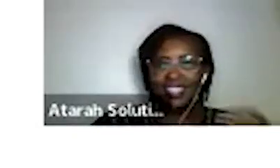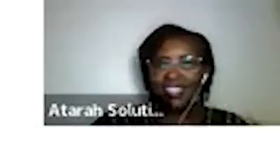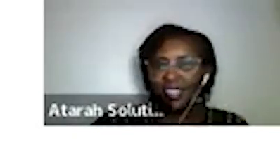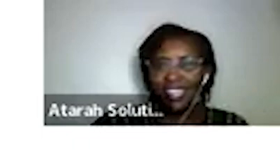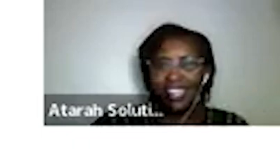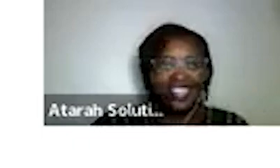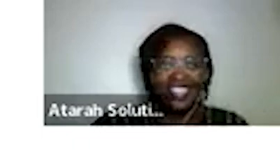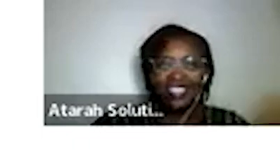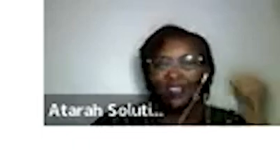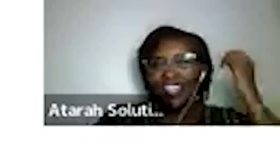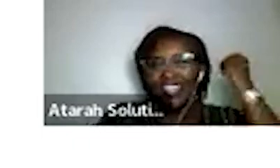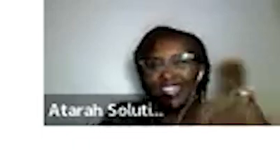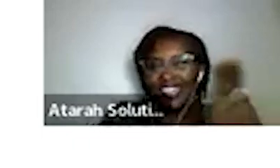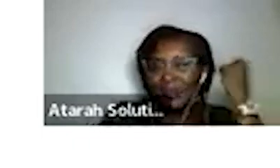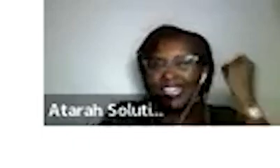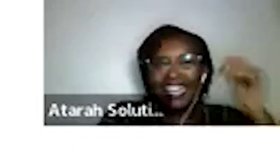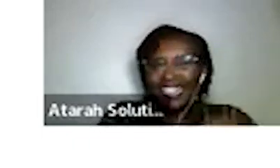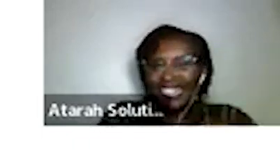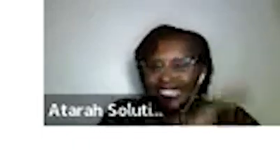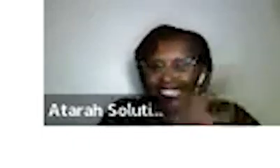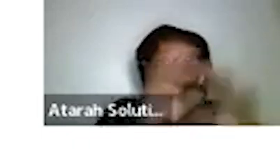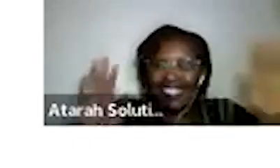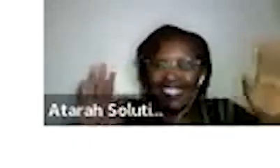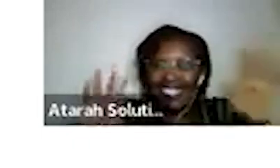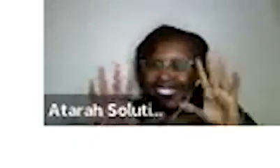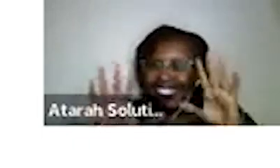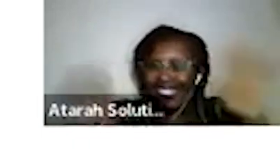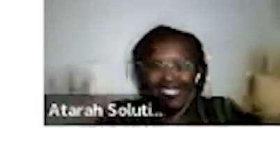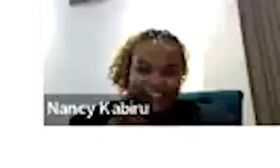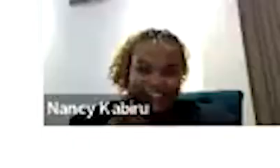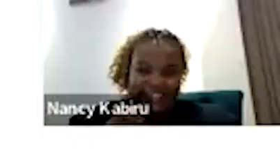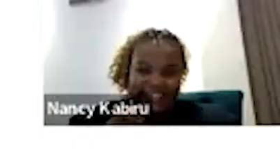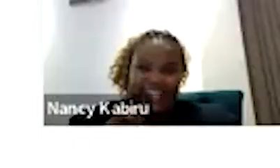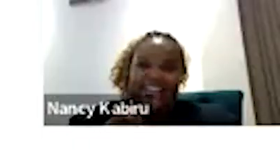has ink on her legs, on her arms. I like.